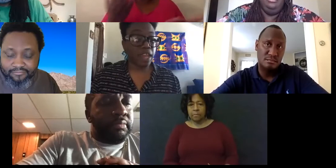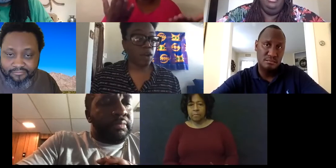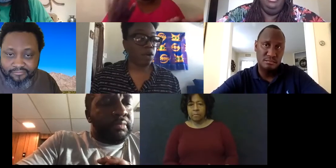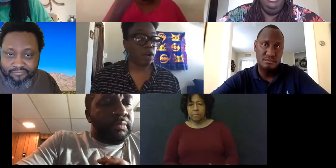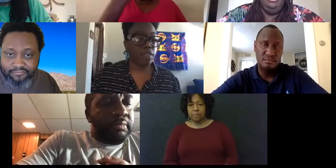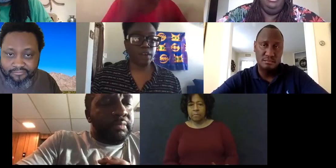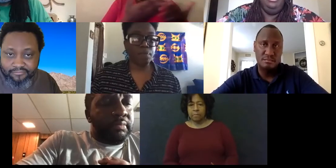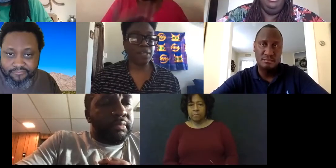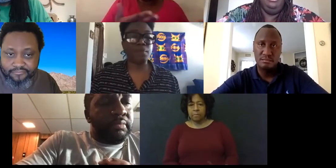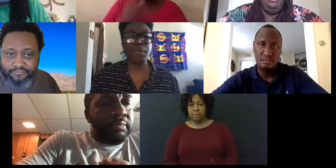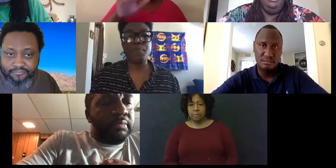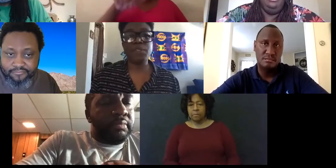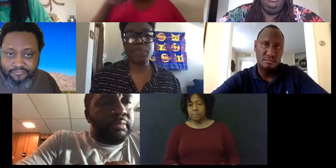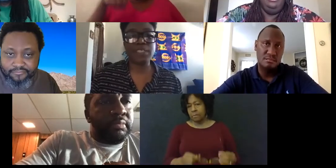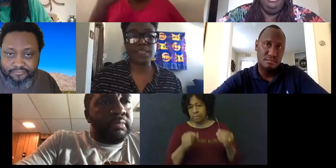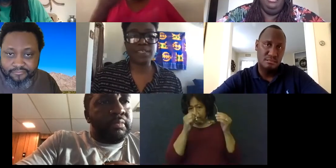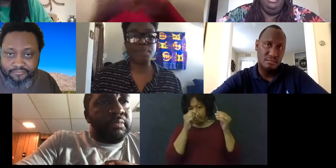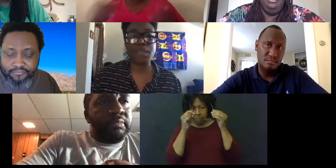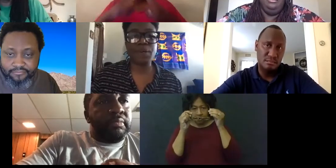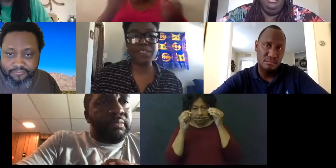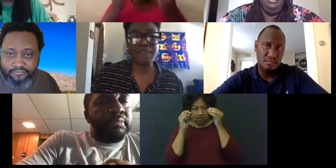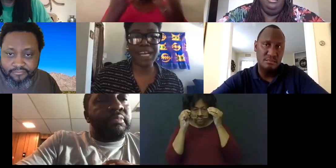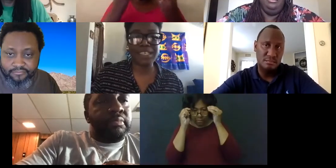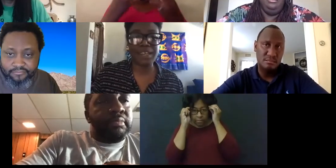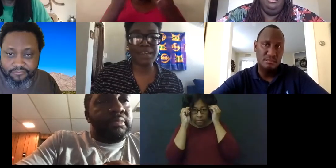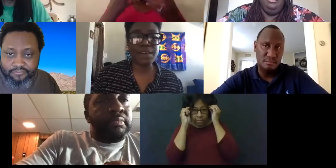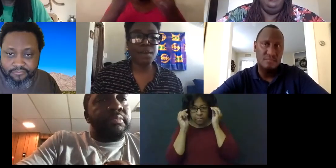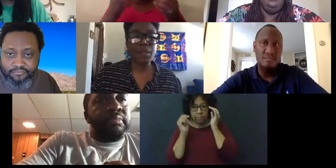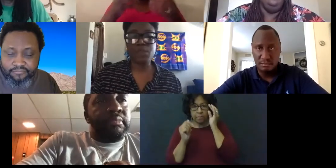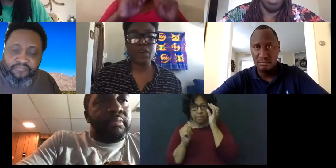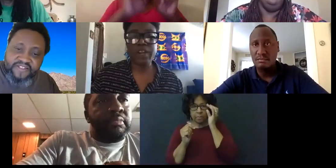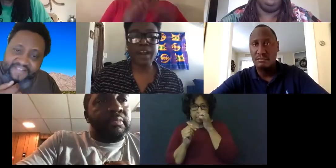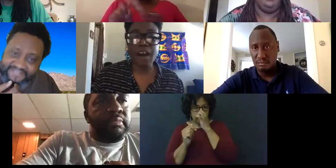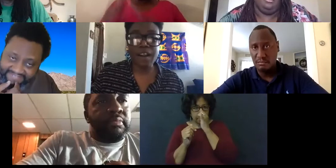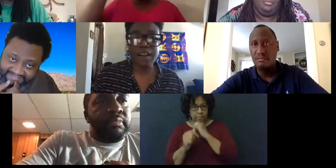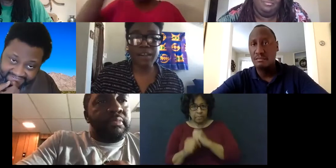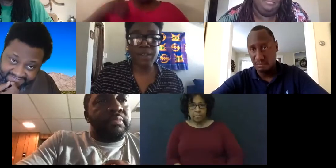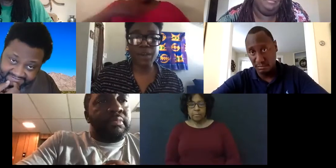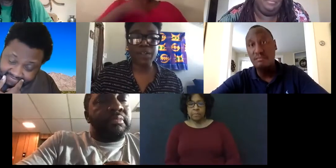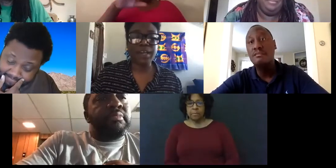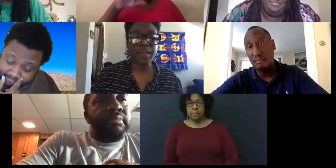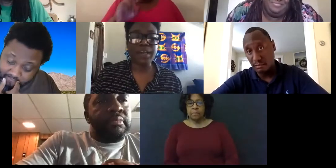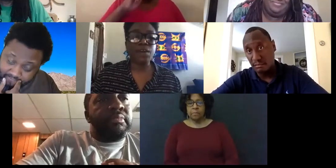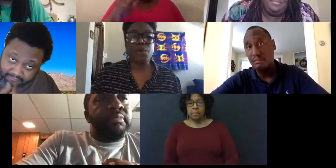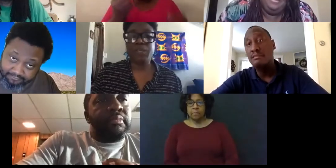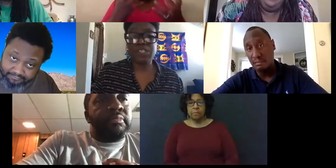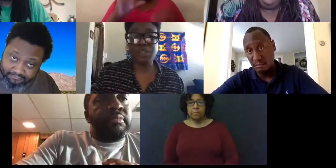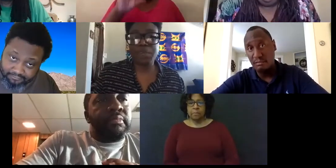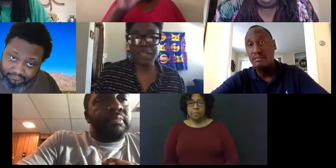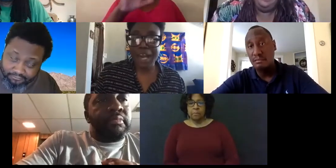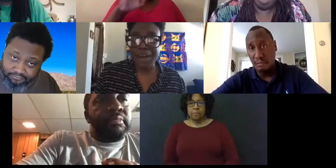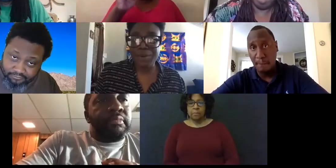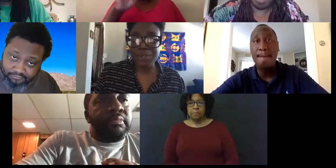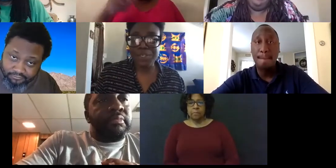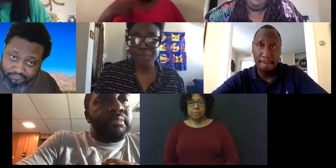one thing or another, but to be multiplicitous, to be multifaceted, because we already are. You know, like, we should